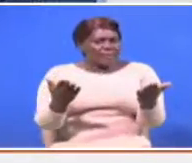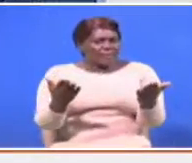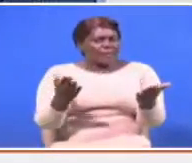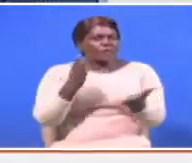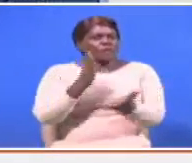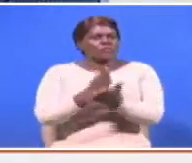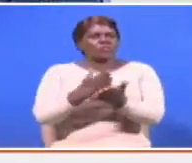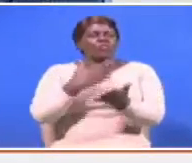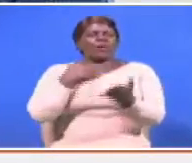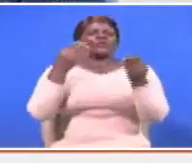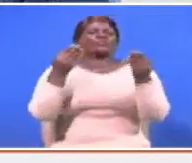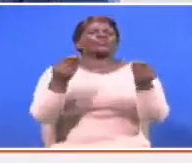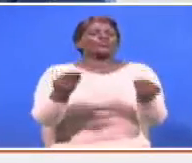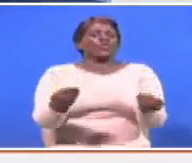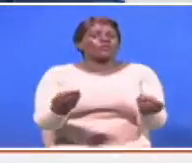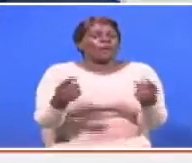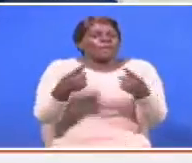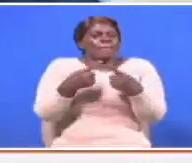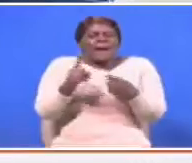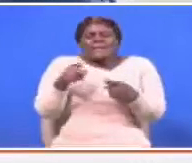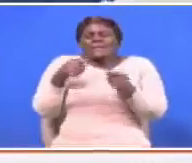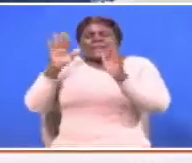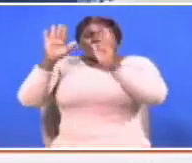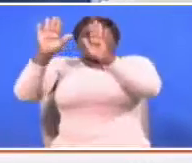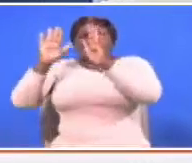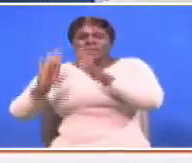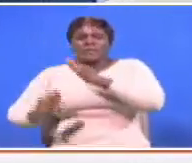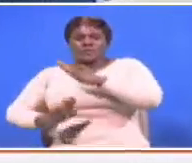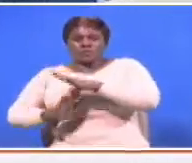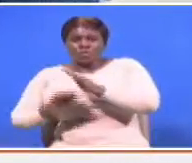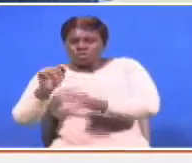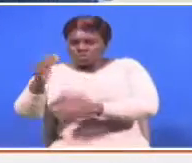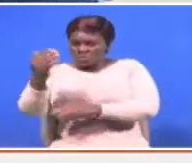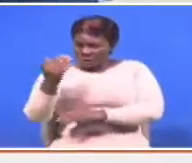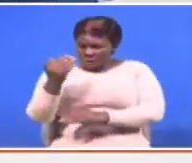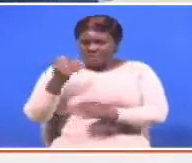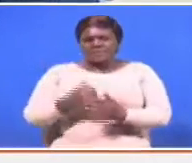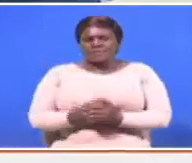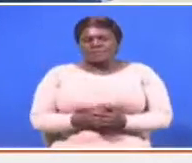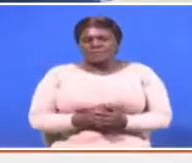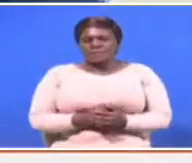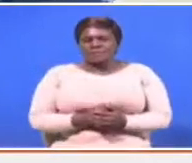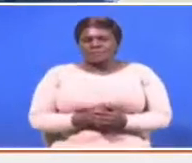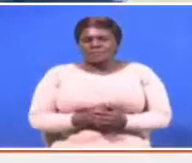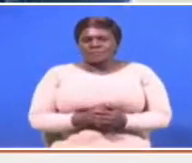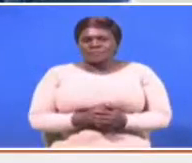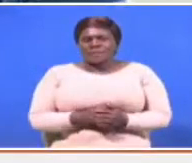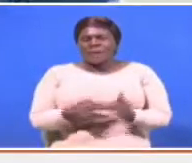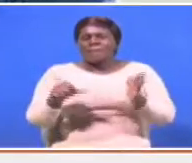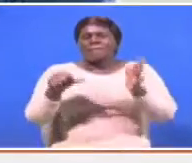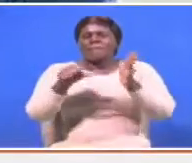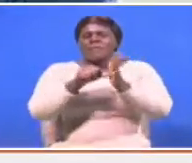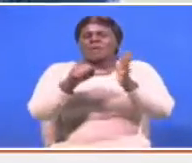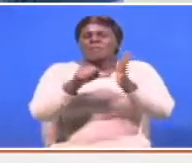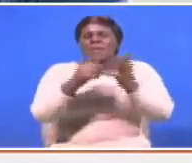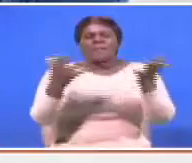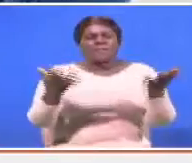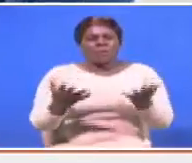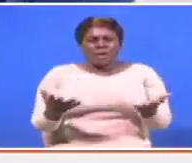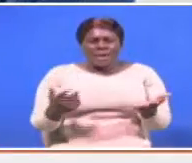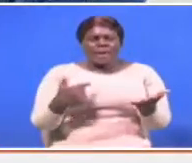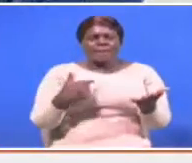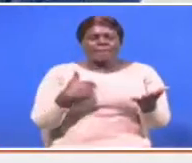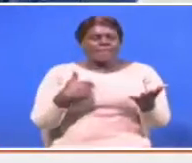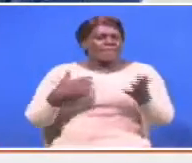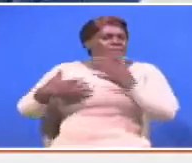exactly what we want to address. But more importantly, what you have asked there, where is the problem? And I'm going to